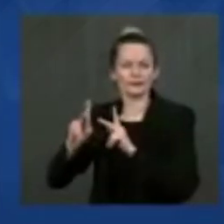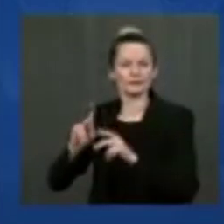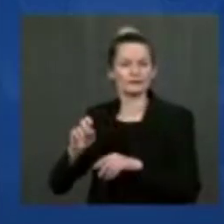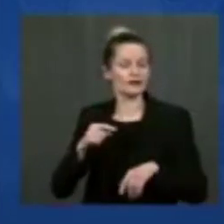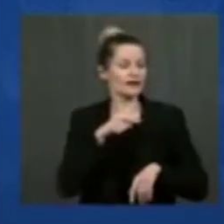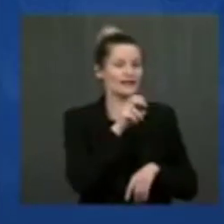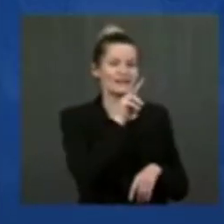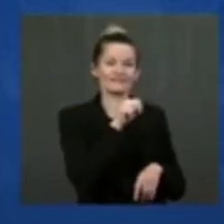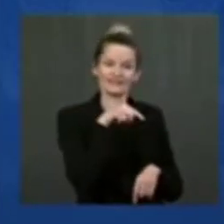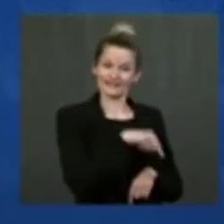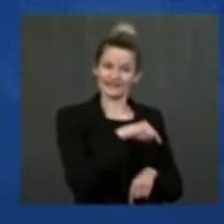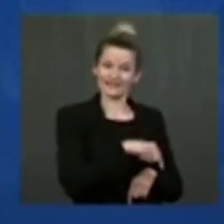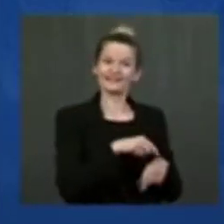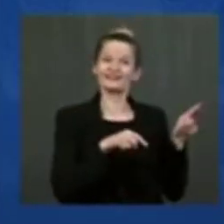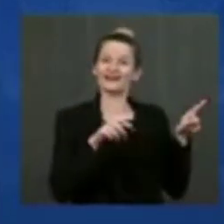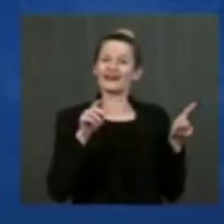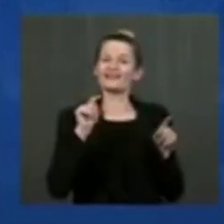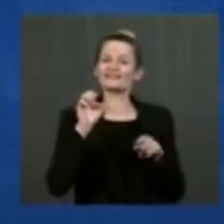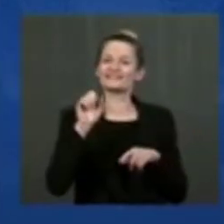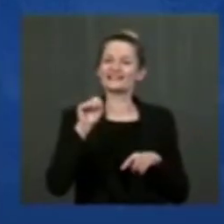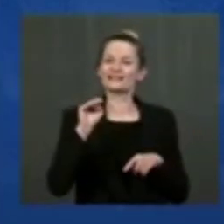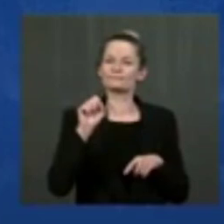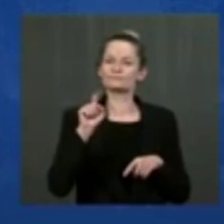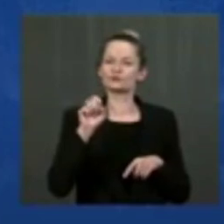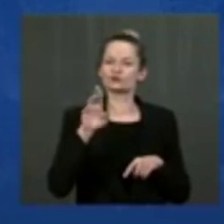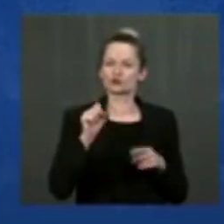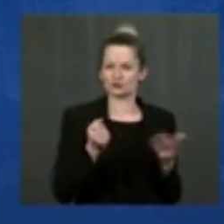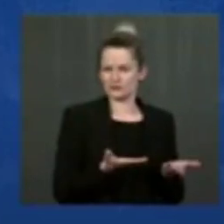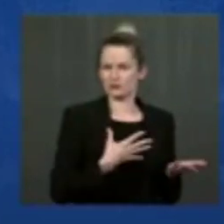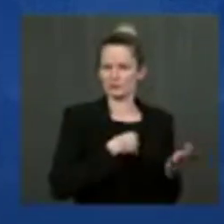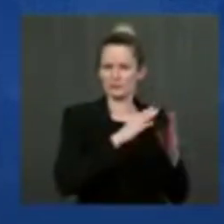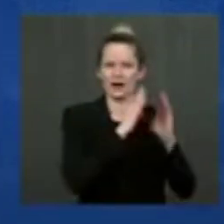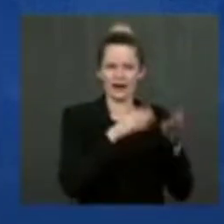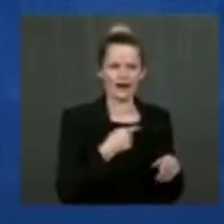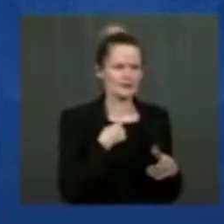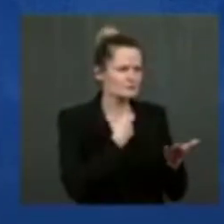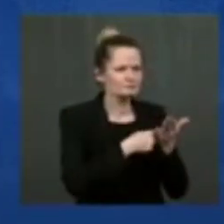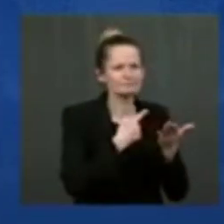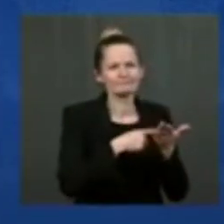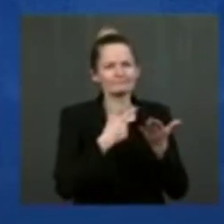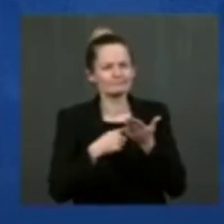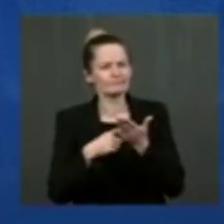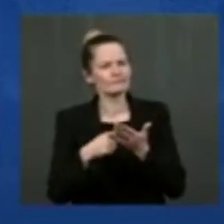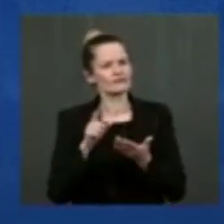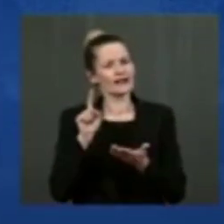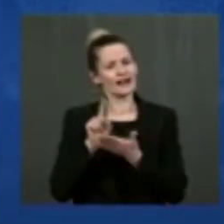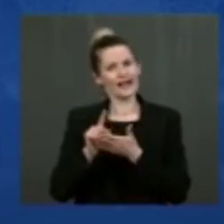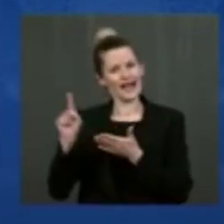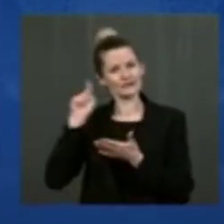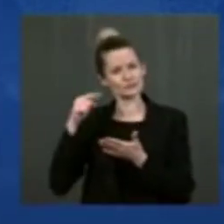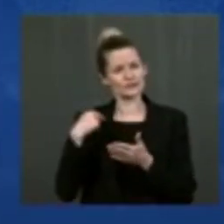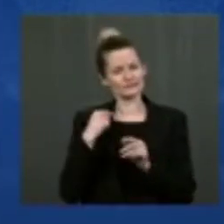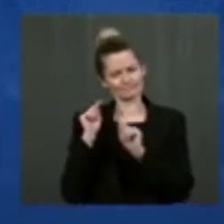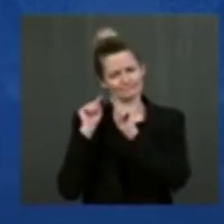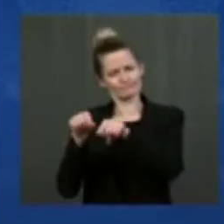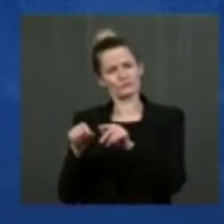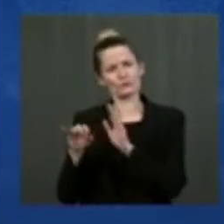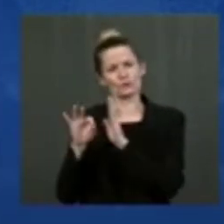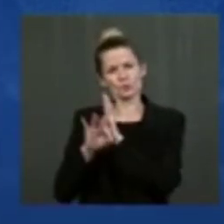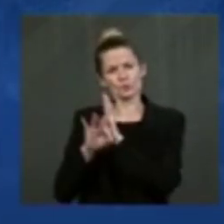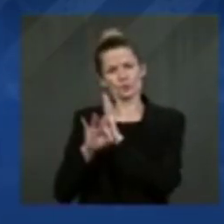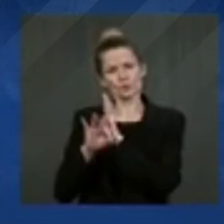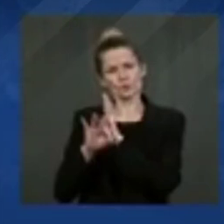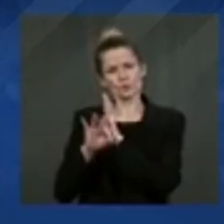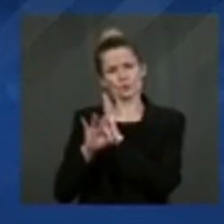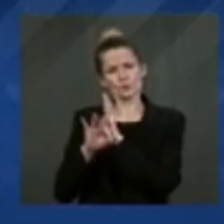I met with the first responders in New Orleans. And on Monday, I dropped by some of the IBW linemen in Delaware, helping recover